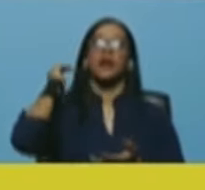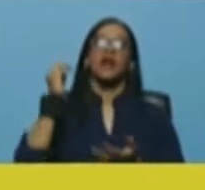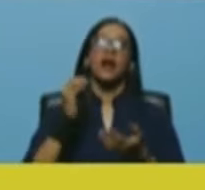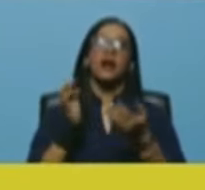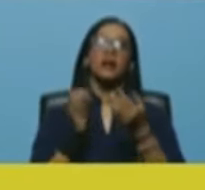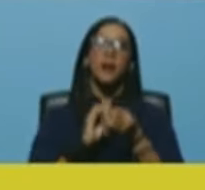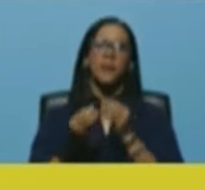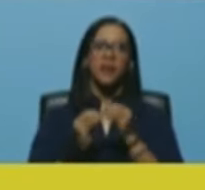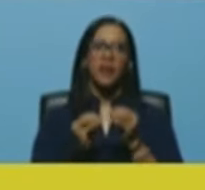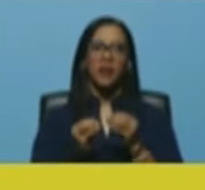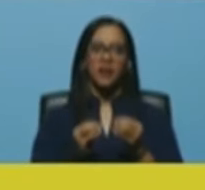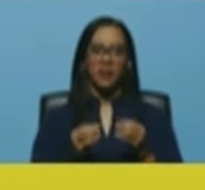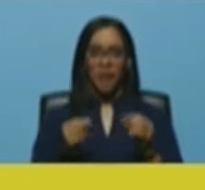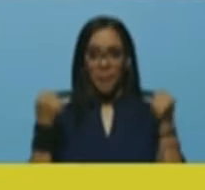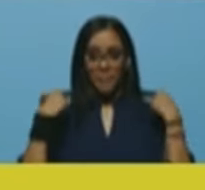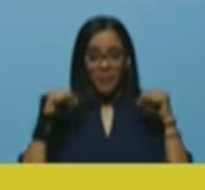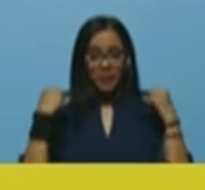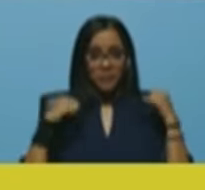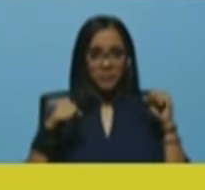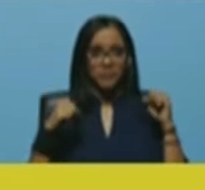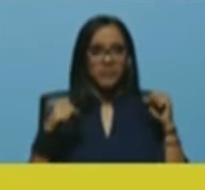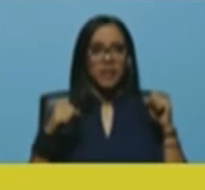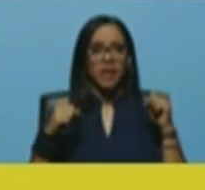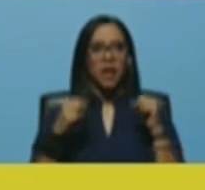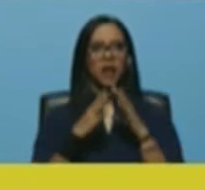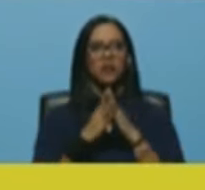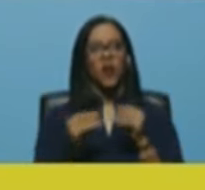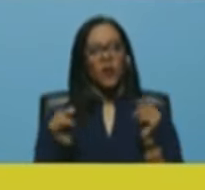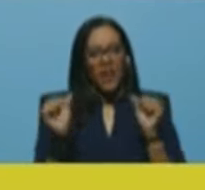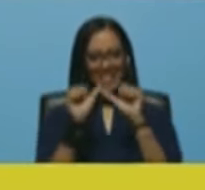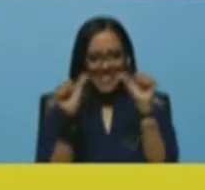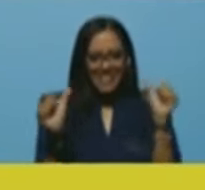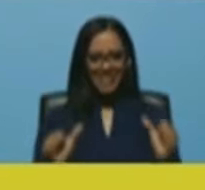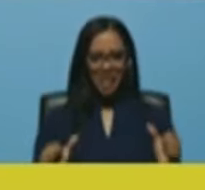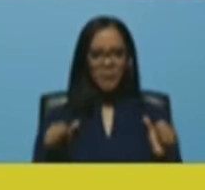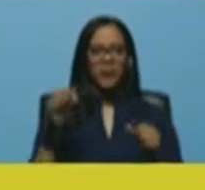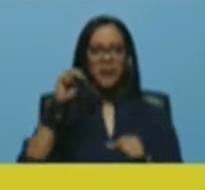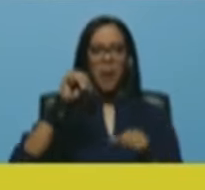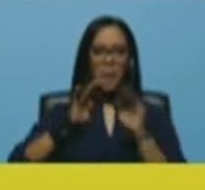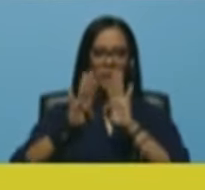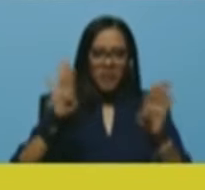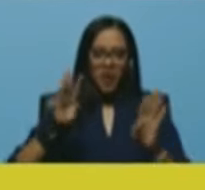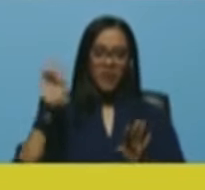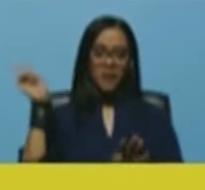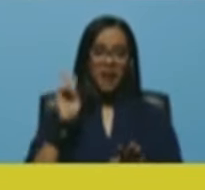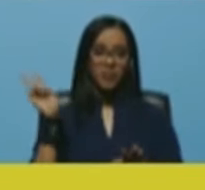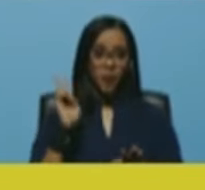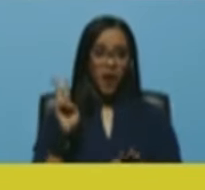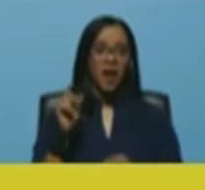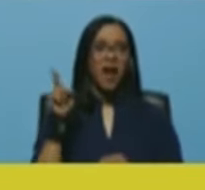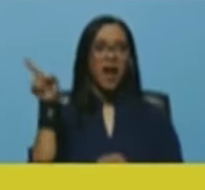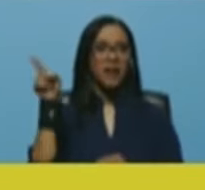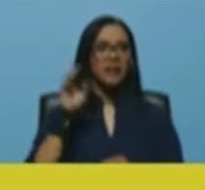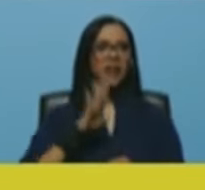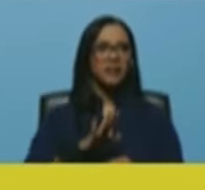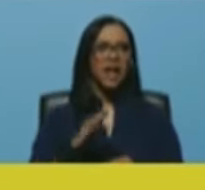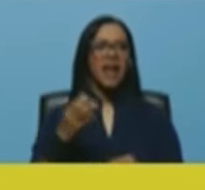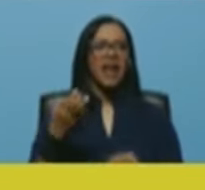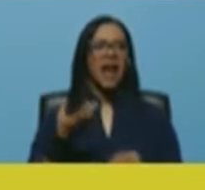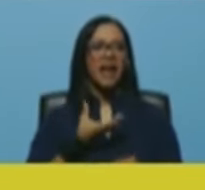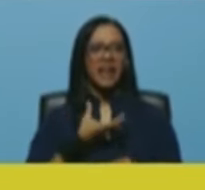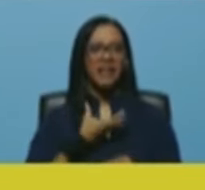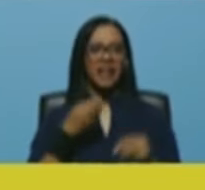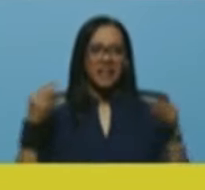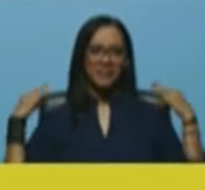entirely and putting to working the whole system of museums of Venezuela. There